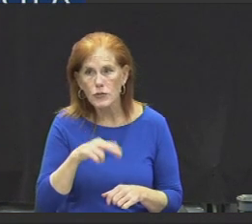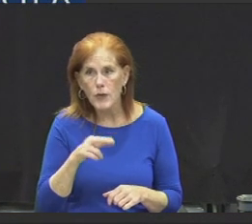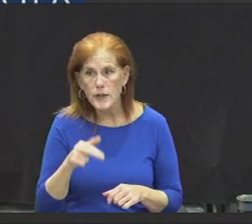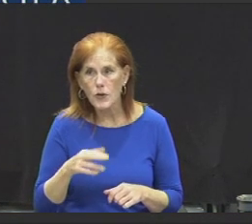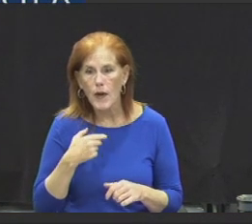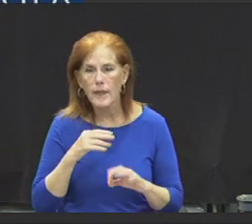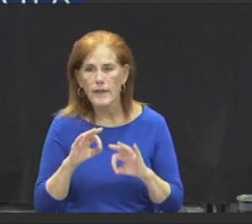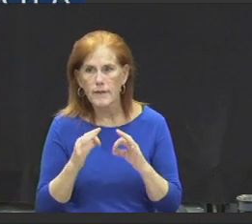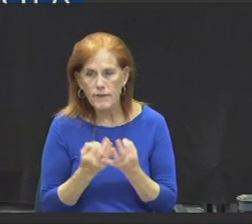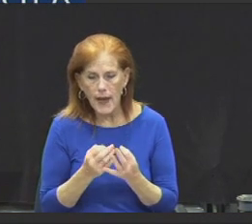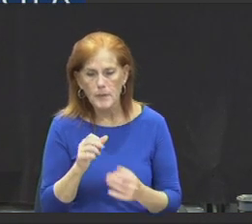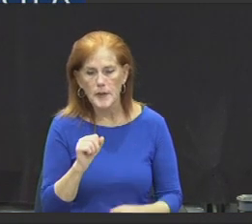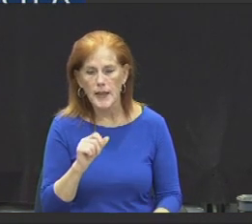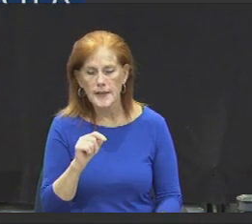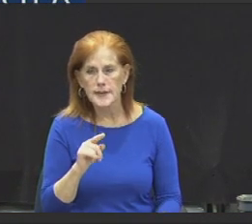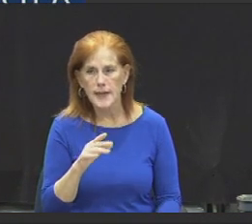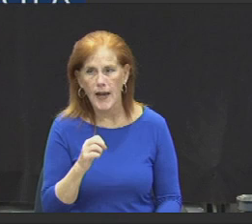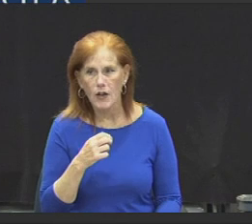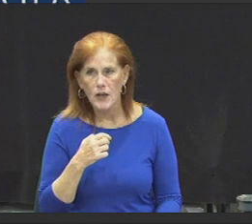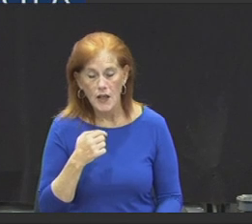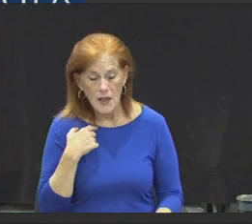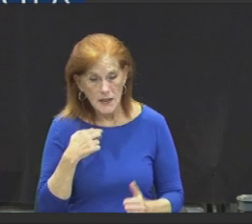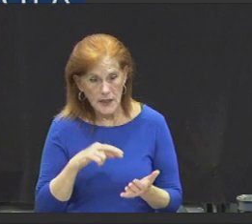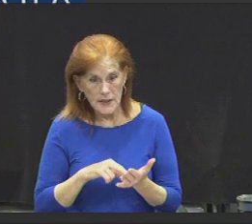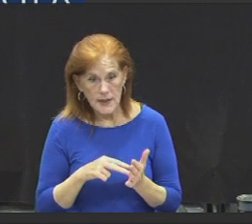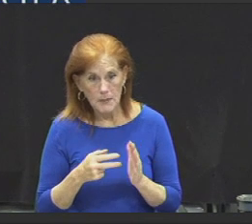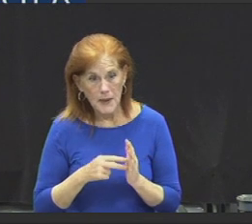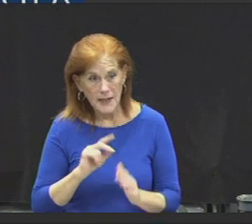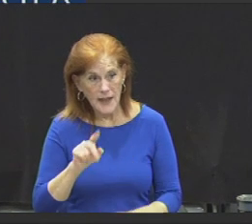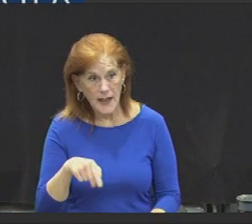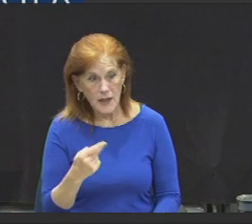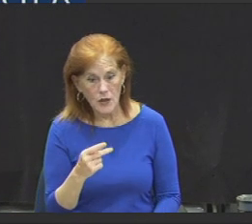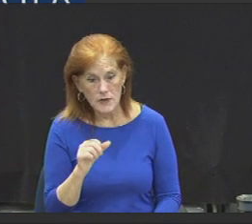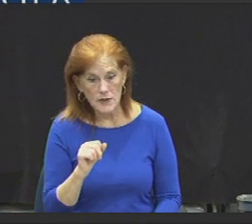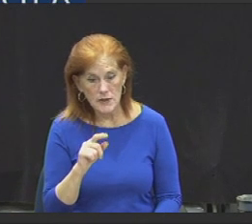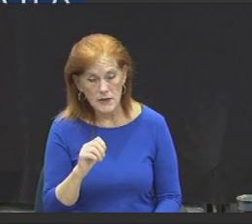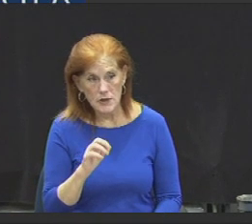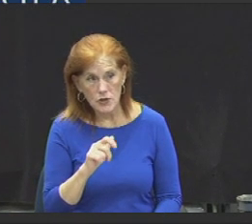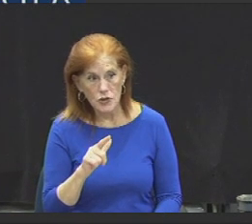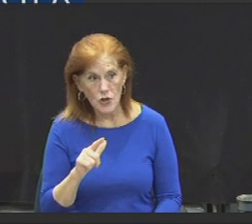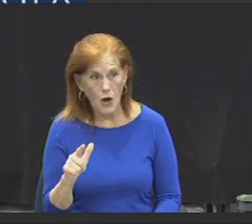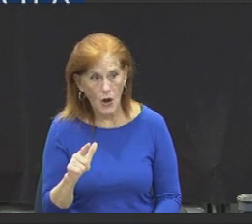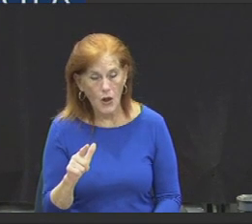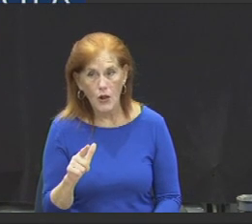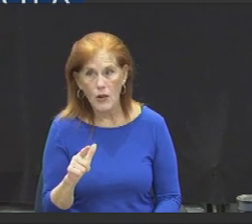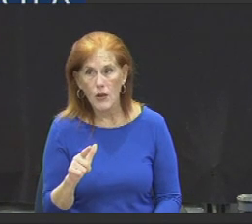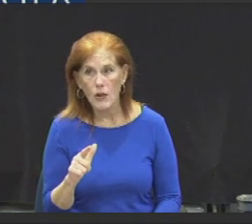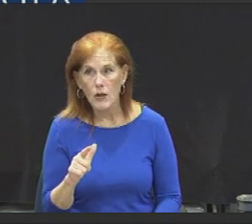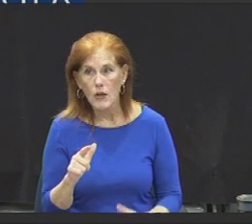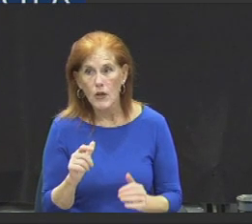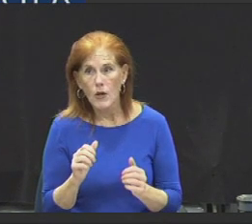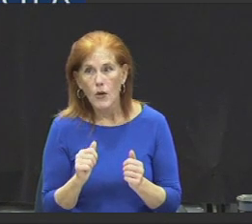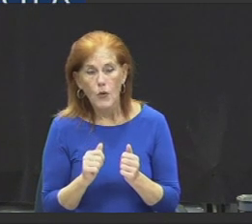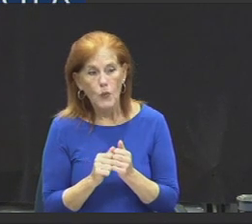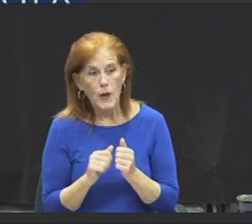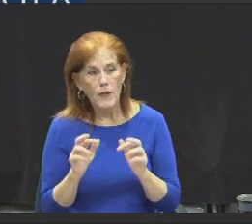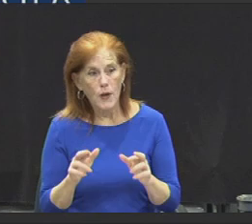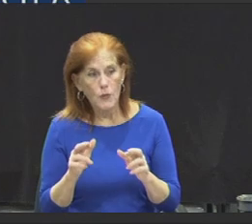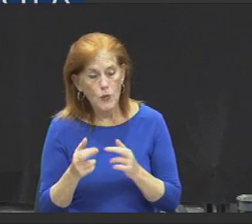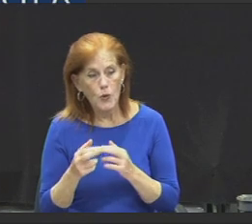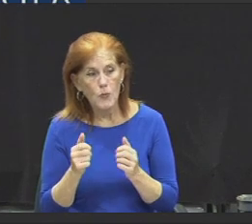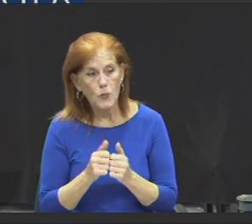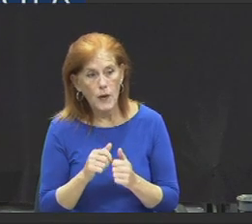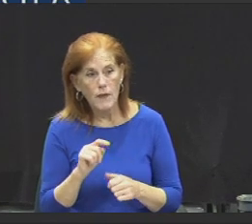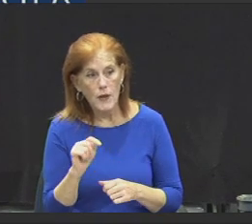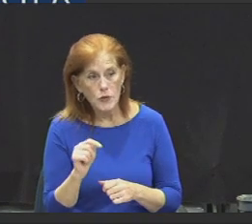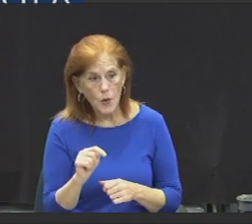family style is the phrase I kept hearing. Is he referring to like a single stall, large room with a changing table, a urinal, a toilet? Because that's what I picture. That's